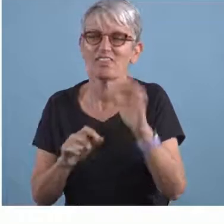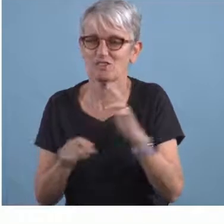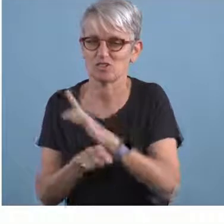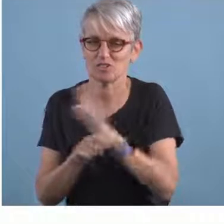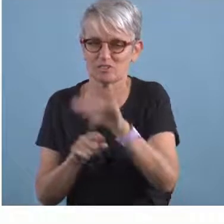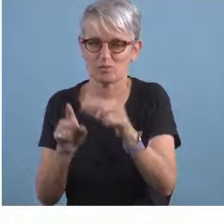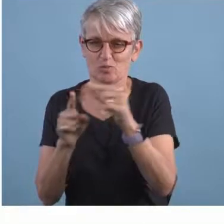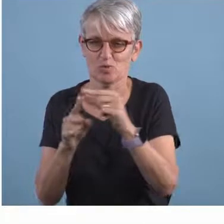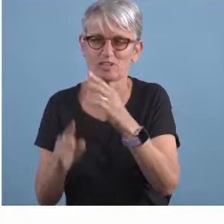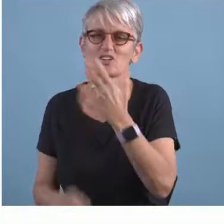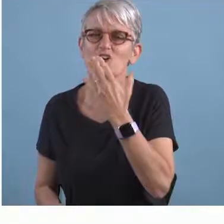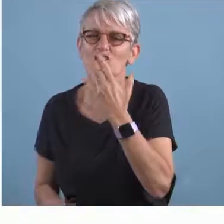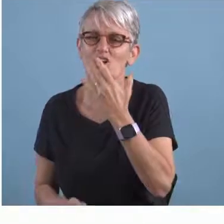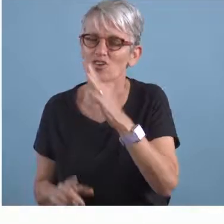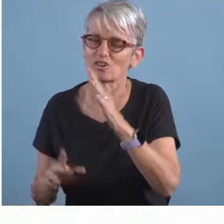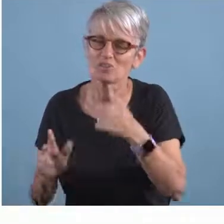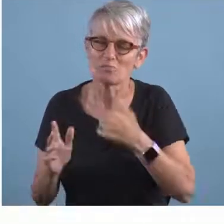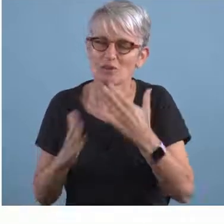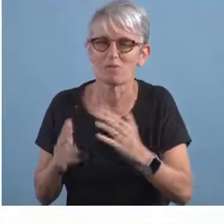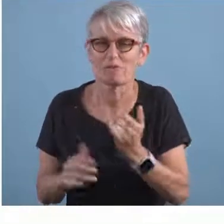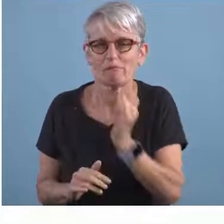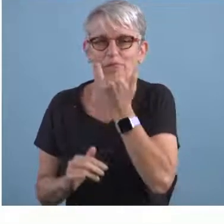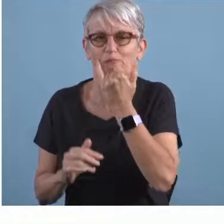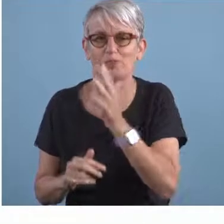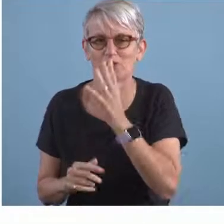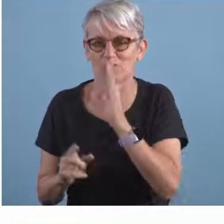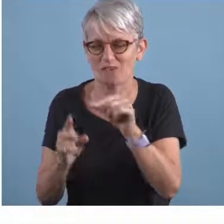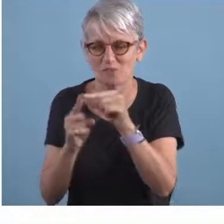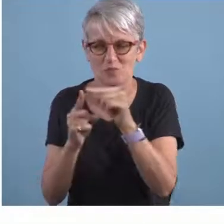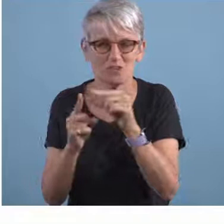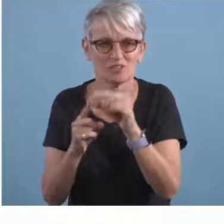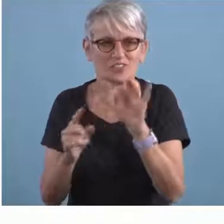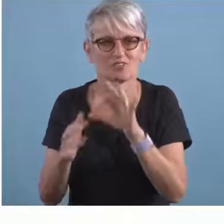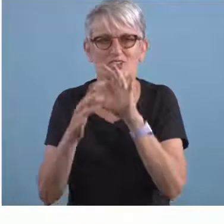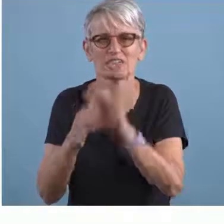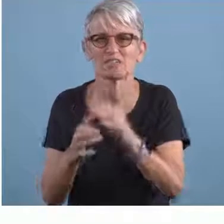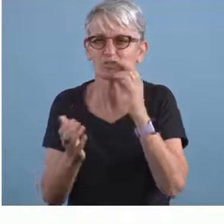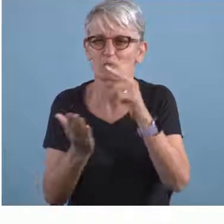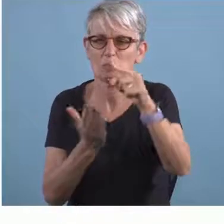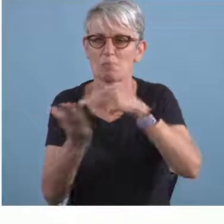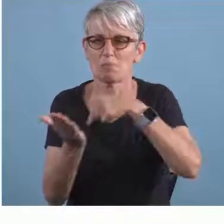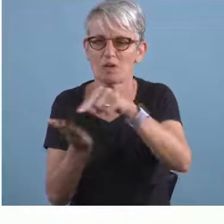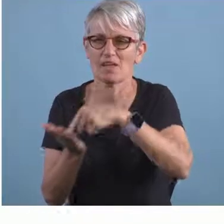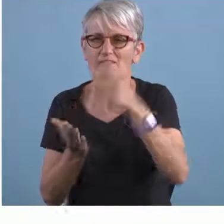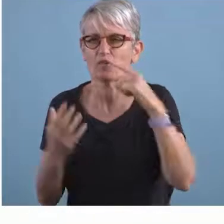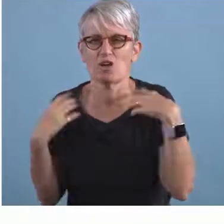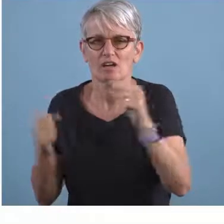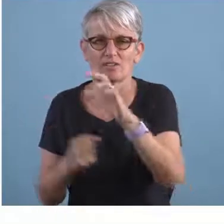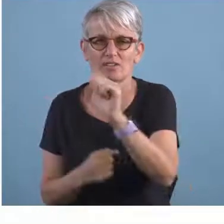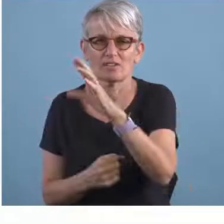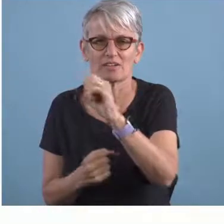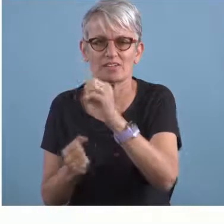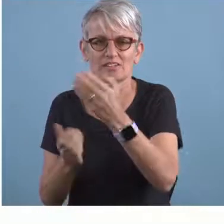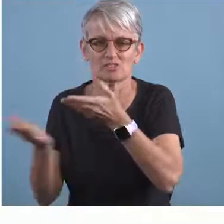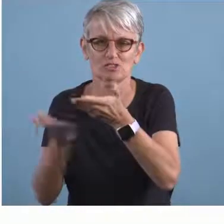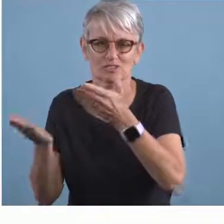or at least in Colorado, I should say, that's tied to our reimbursement system for healthcare services, whole